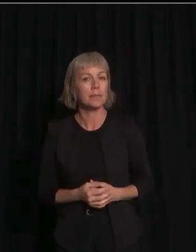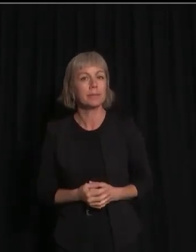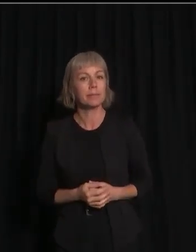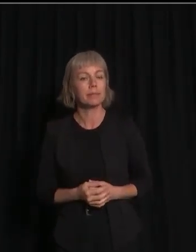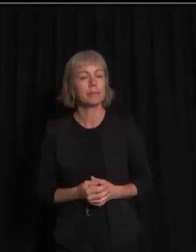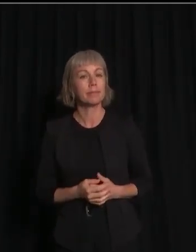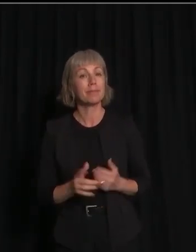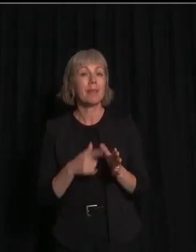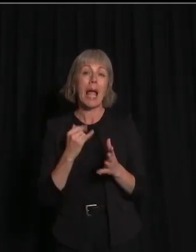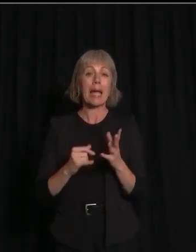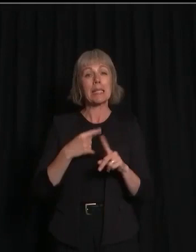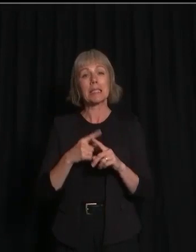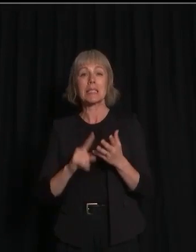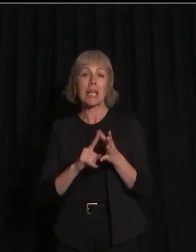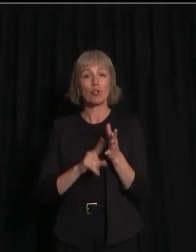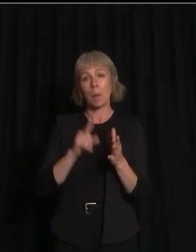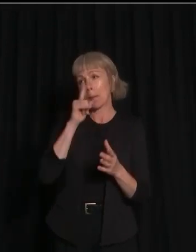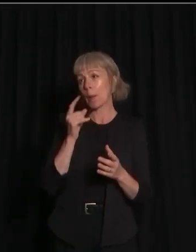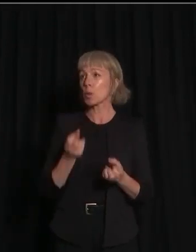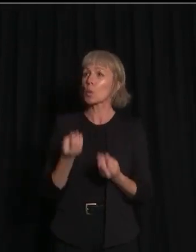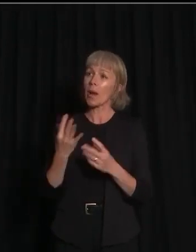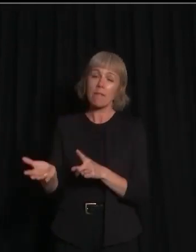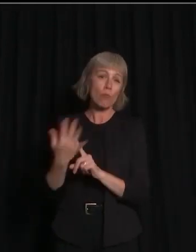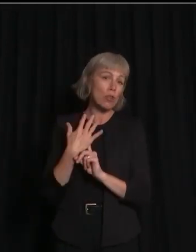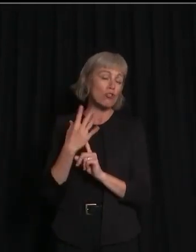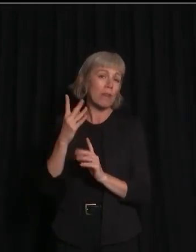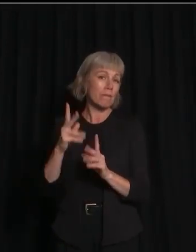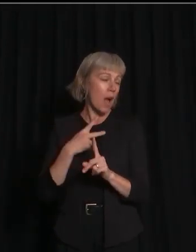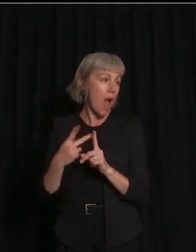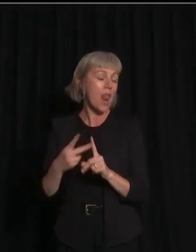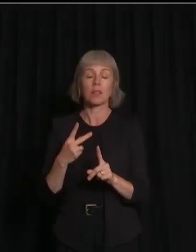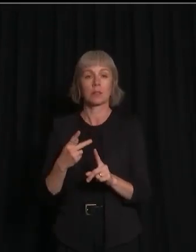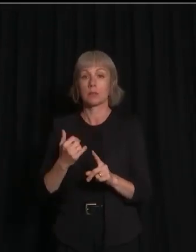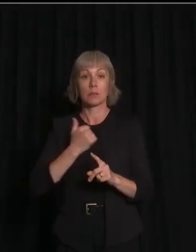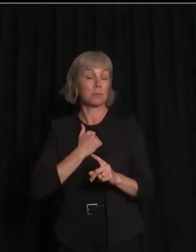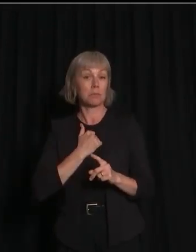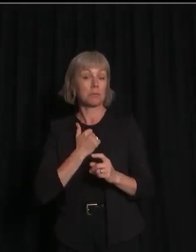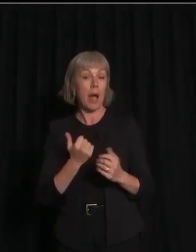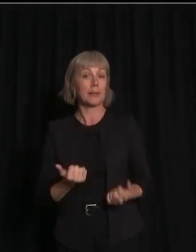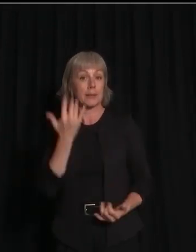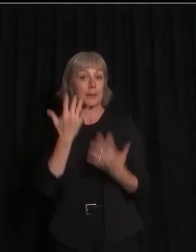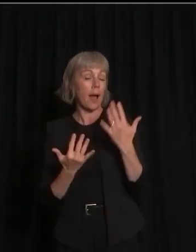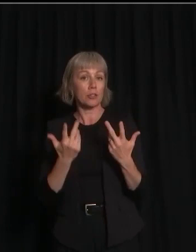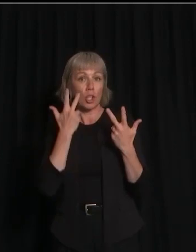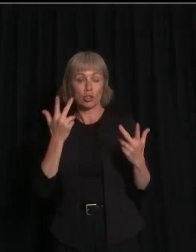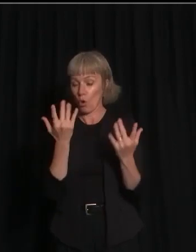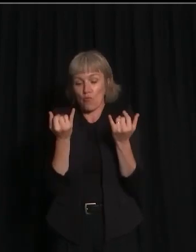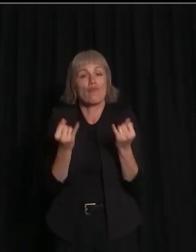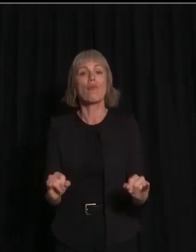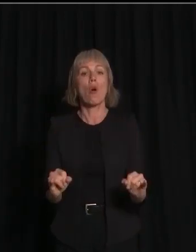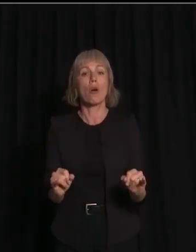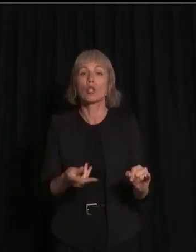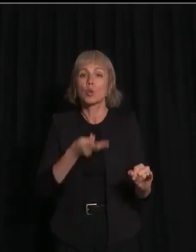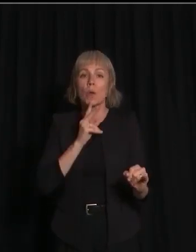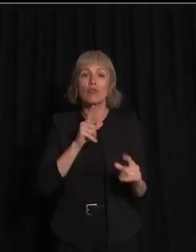oh, asexual people don't experience any kind of oppression or violence. Well, that is now my response, or rather 200 pages worth